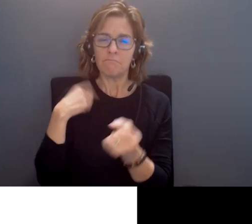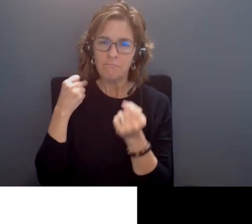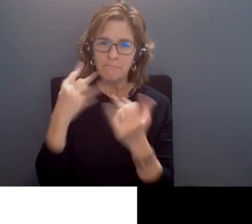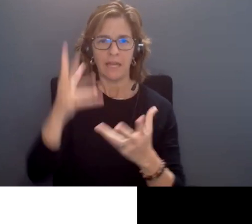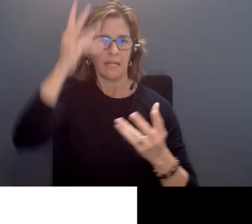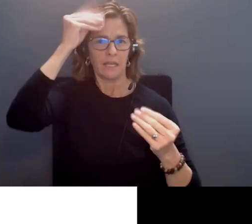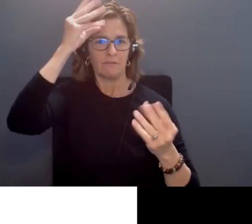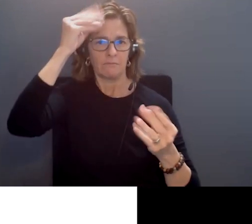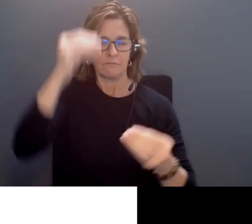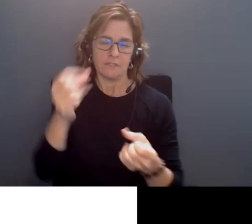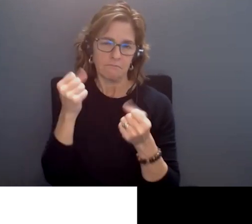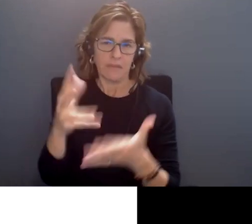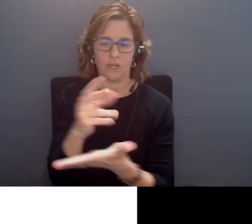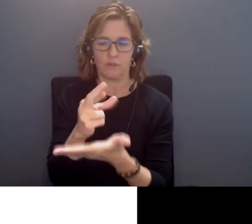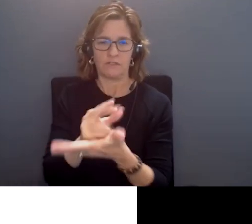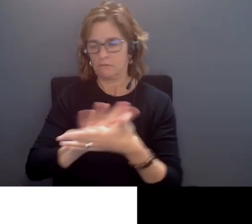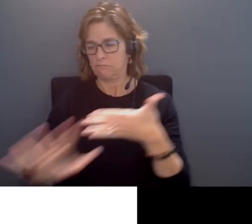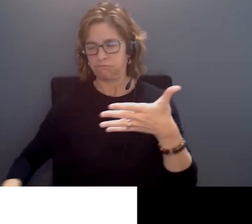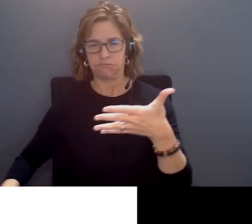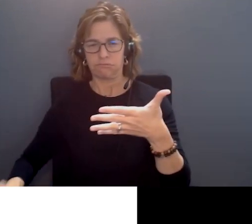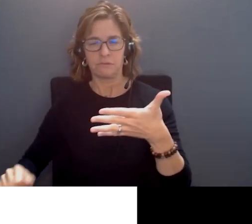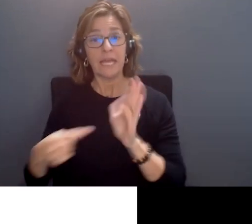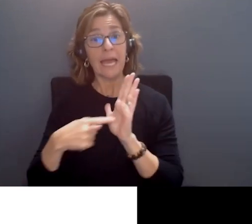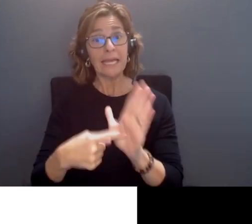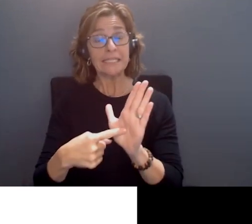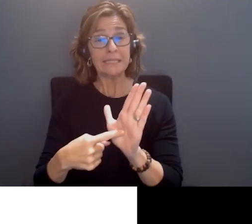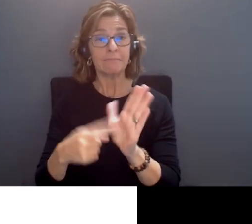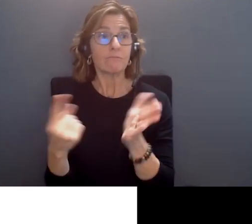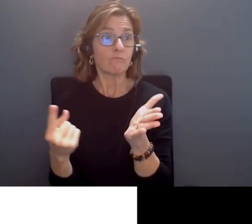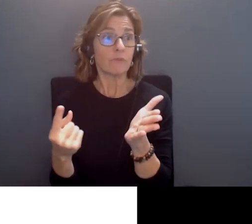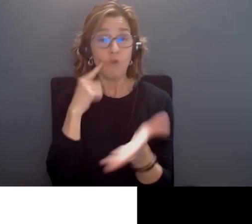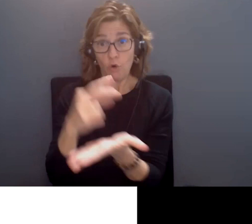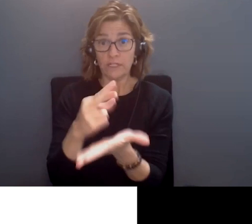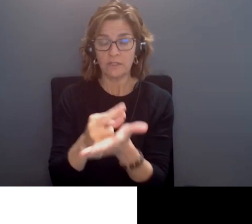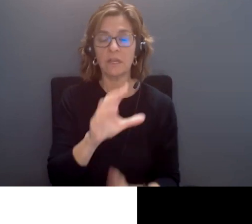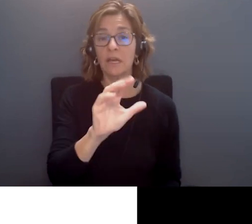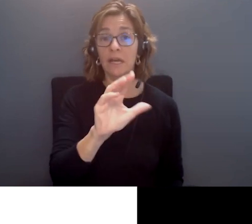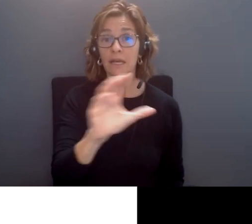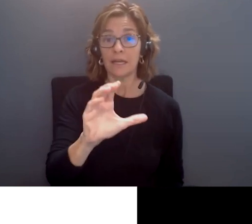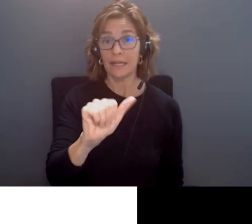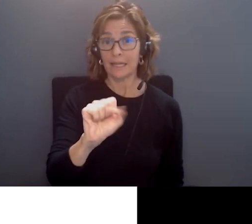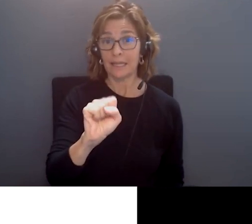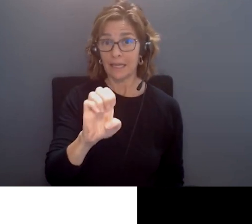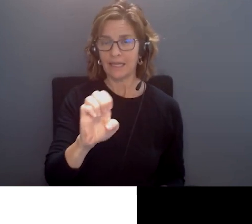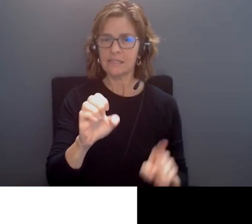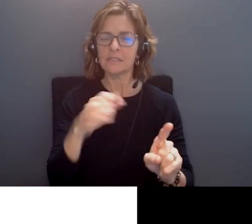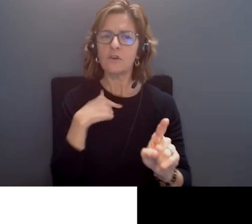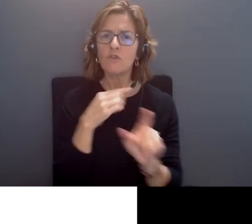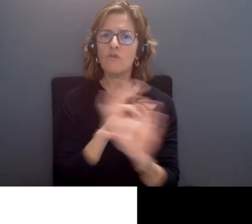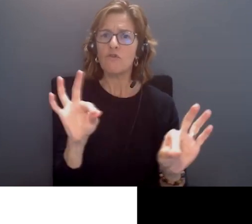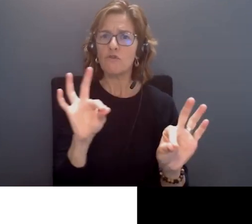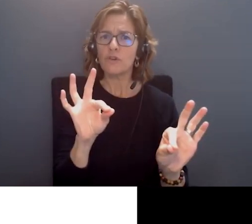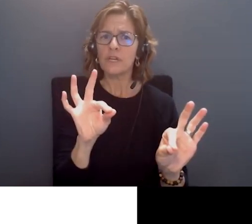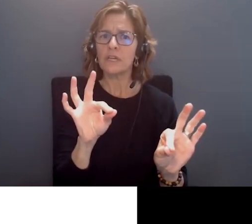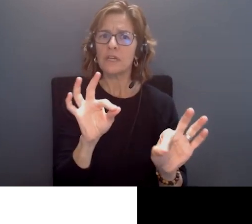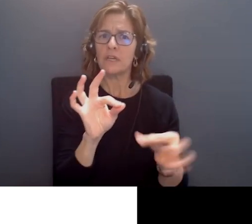One example is the free courses that CASE offers. All of CASE's courses can be completed at the learner's own